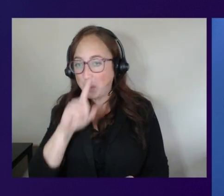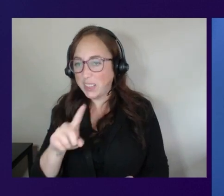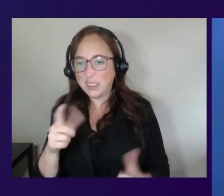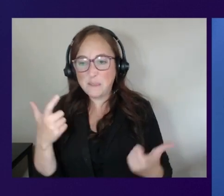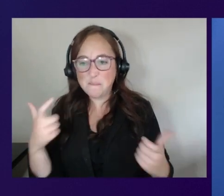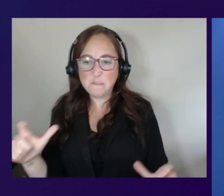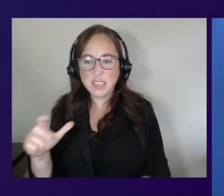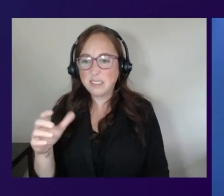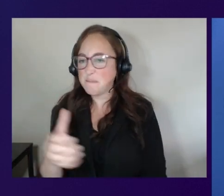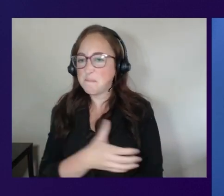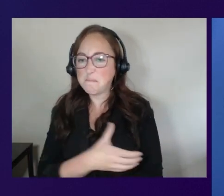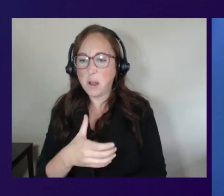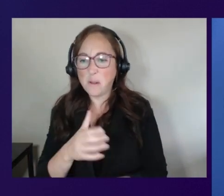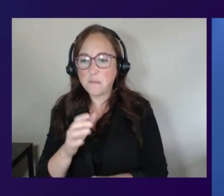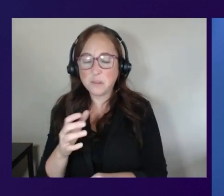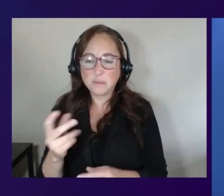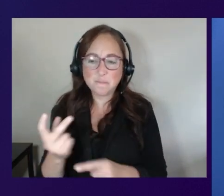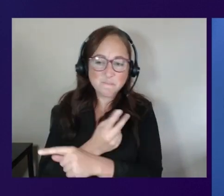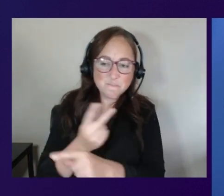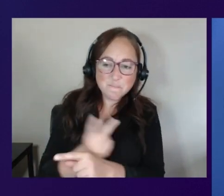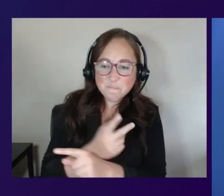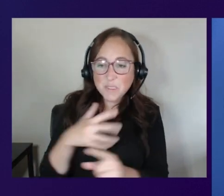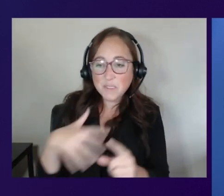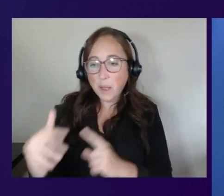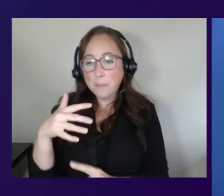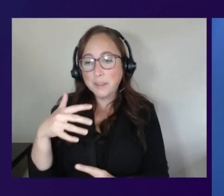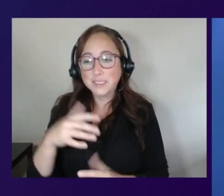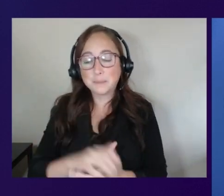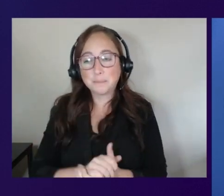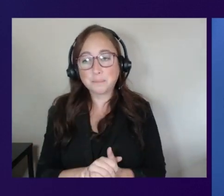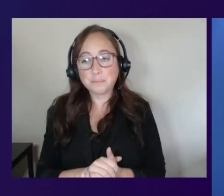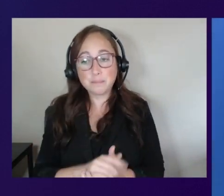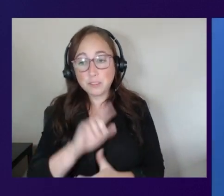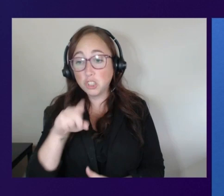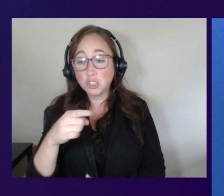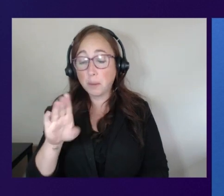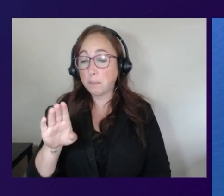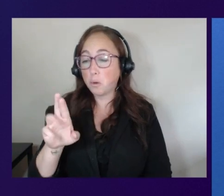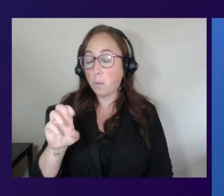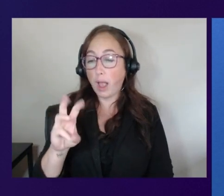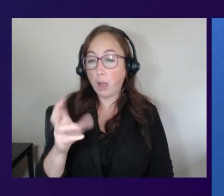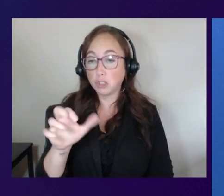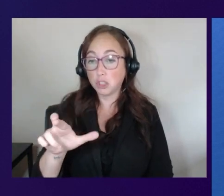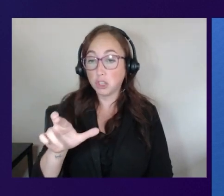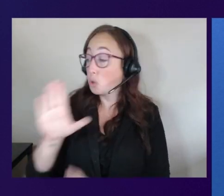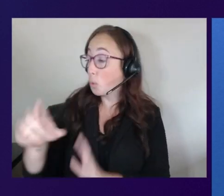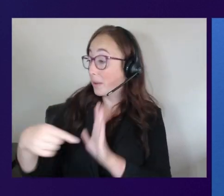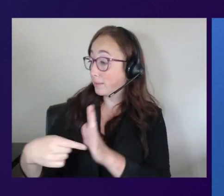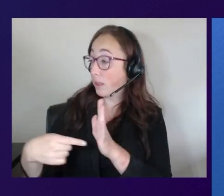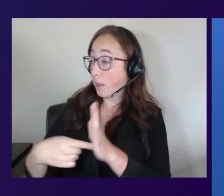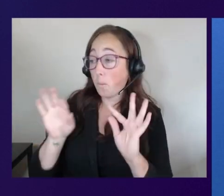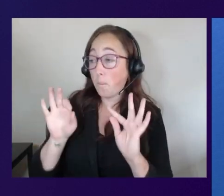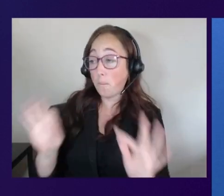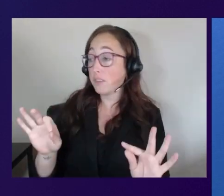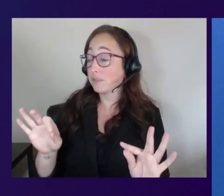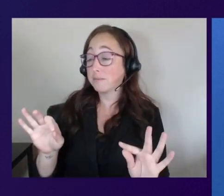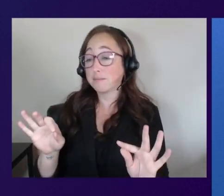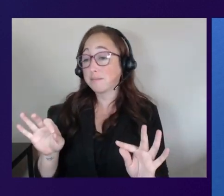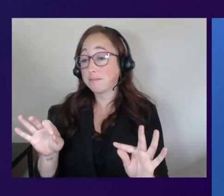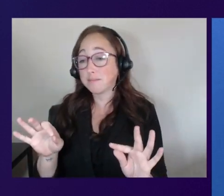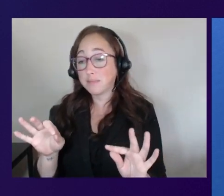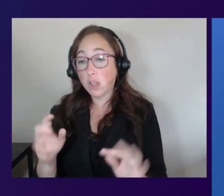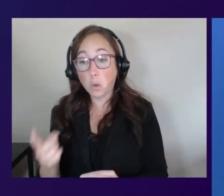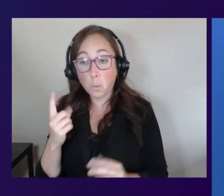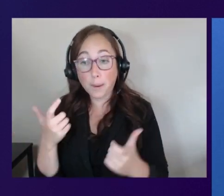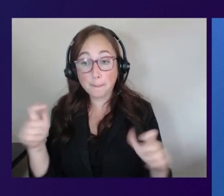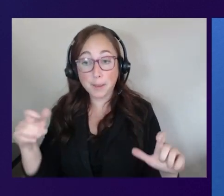resource-heavy compute environments, right? They just need I think a browser. Your example is so spot on, right? Like, the one of the biggest benefit